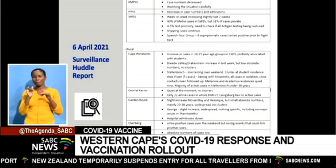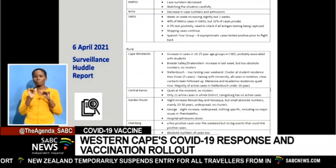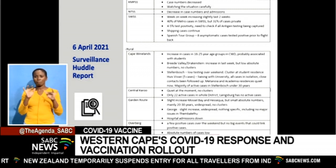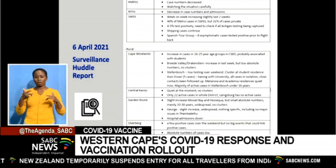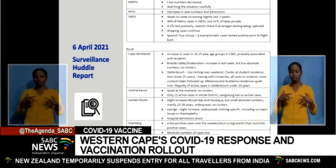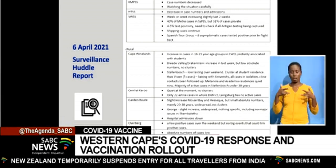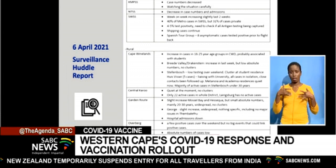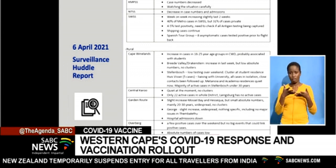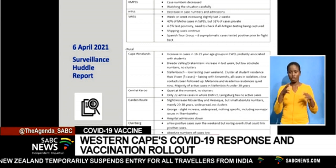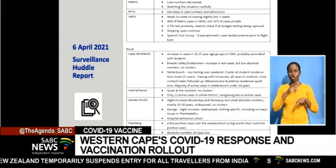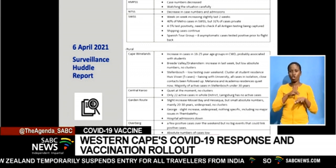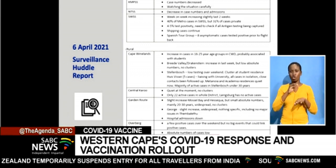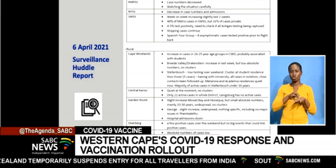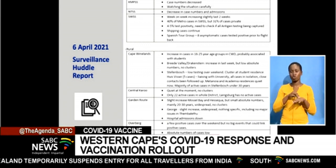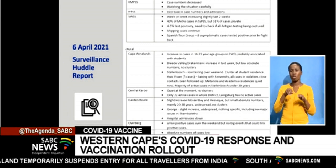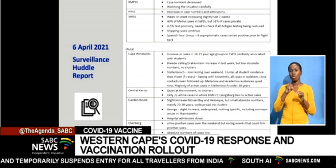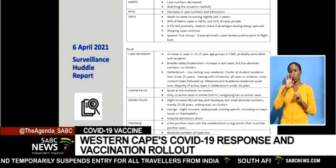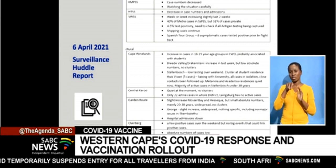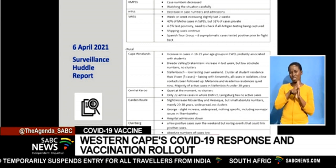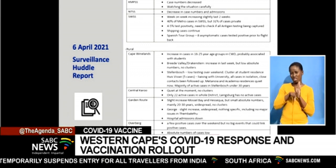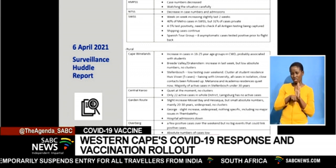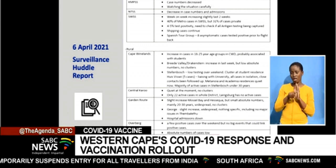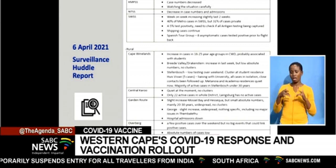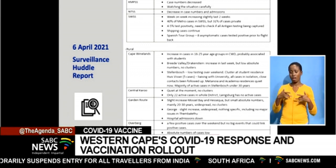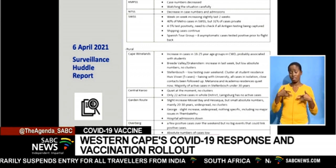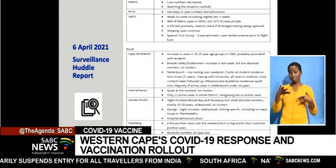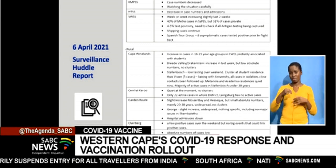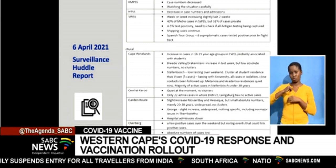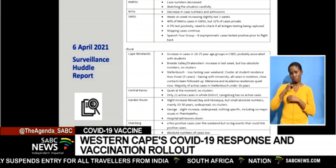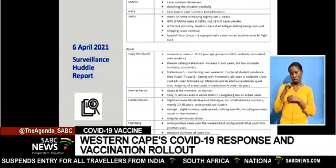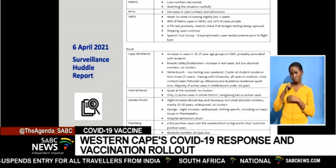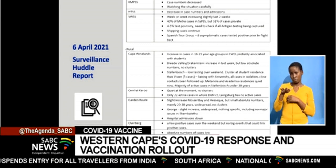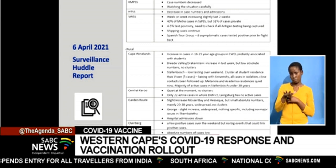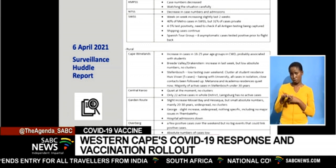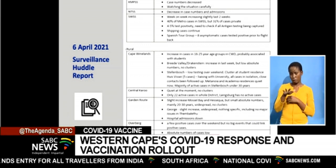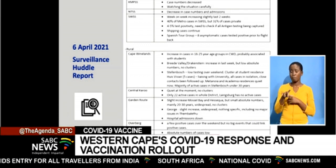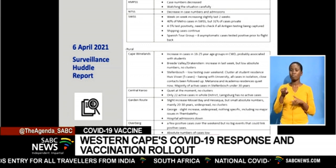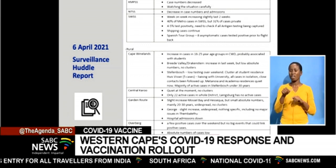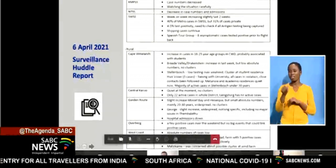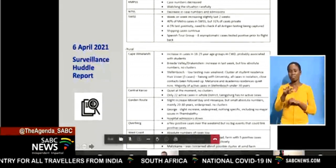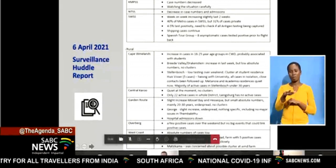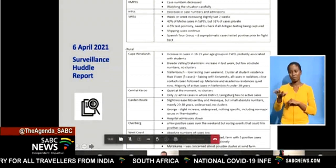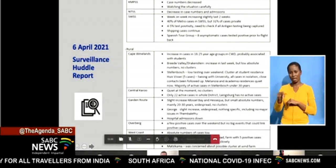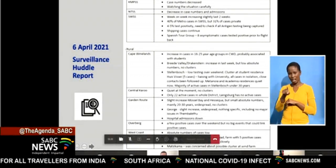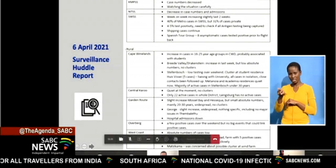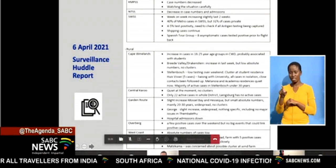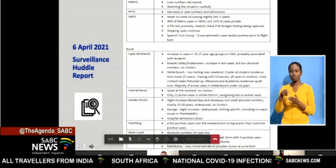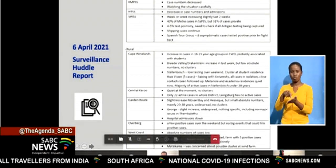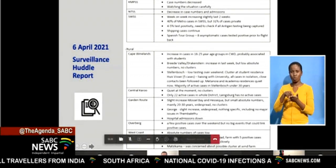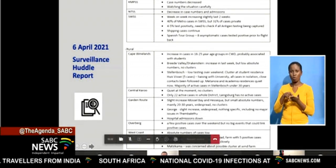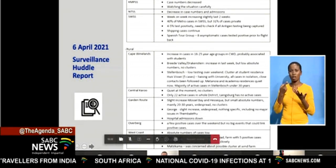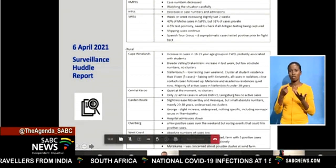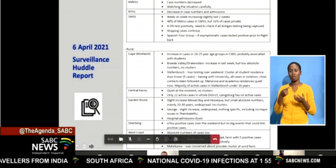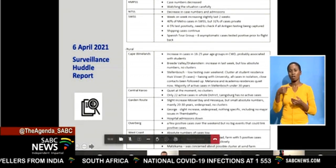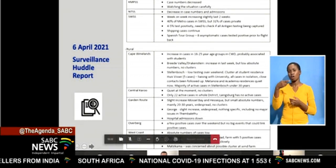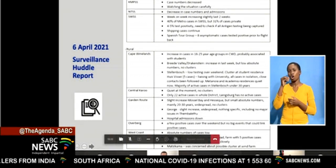area. The rest of the areas is relatively quiet. Central Karoo quiet, Garden Route. There was an increase in Mossel Bay and